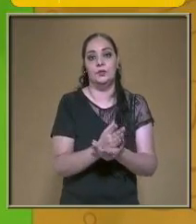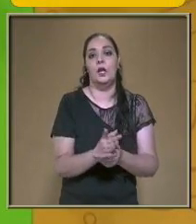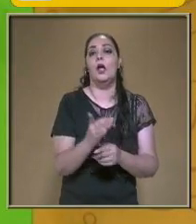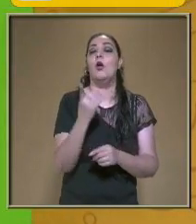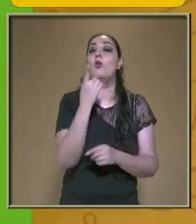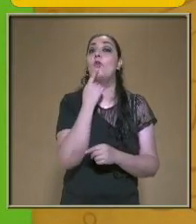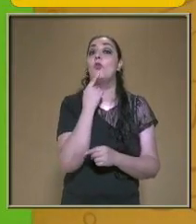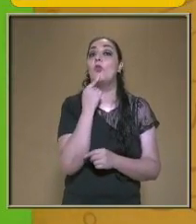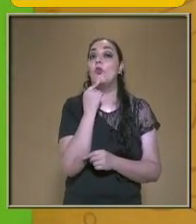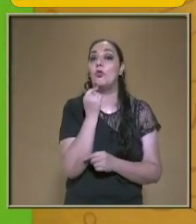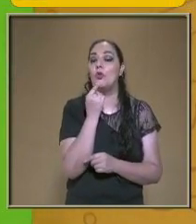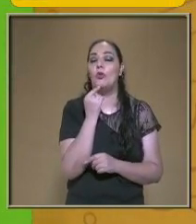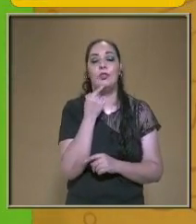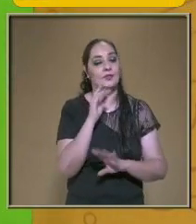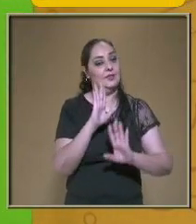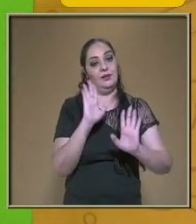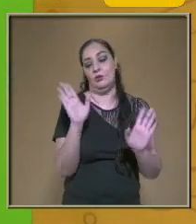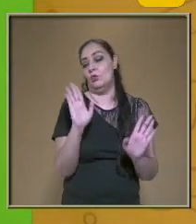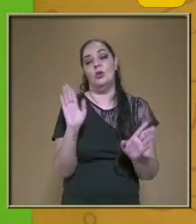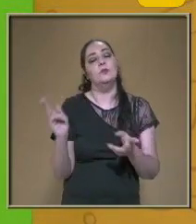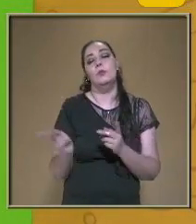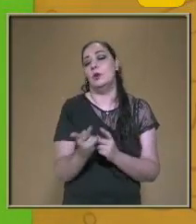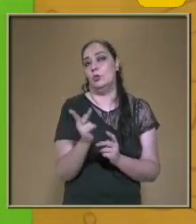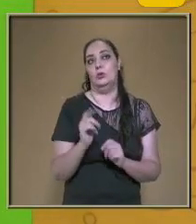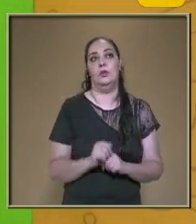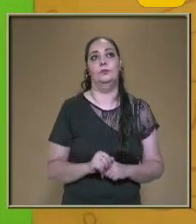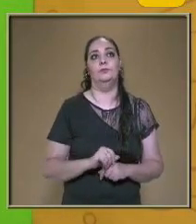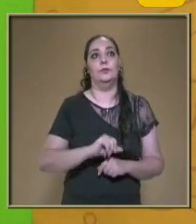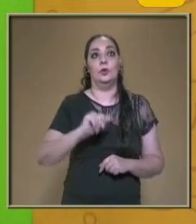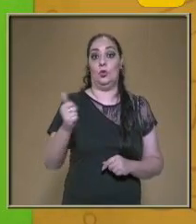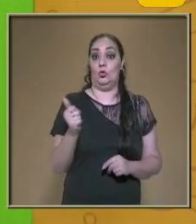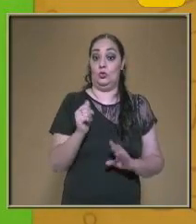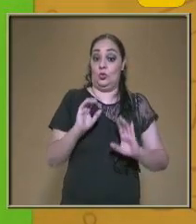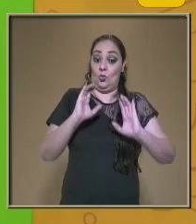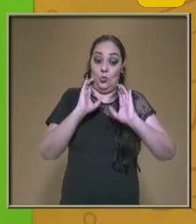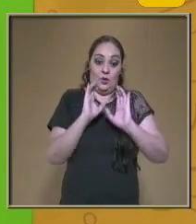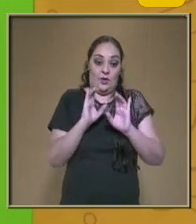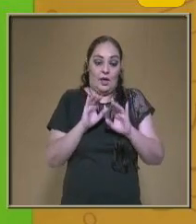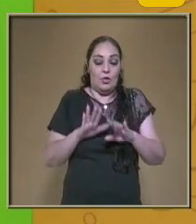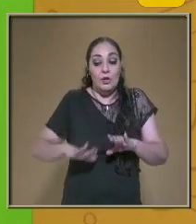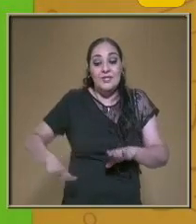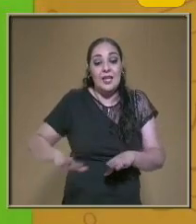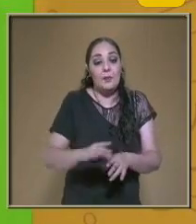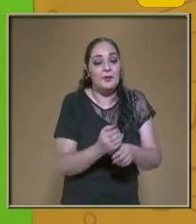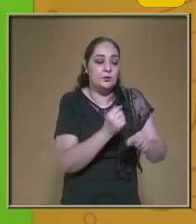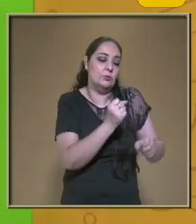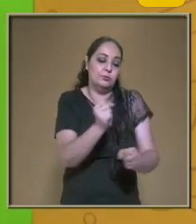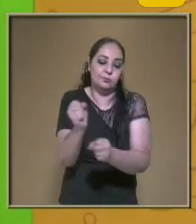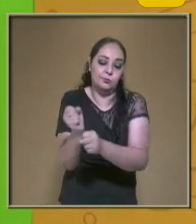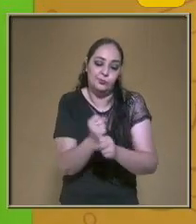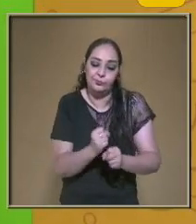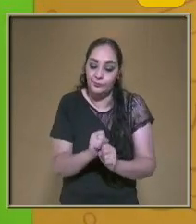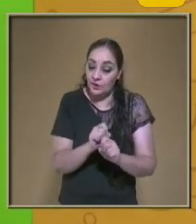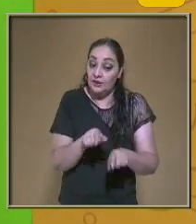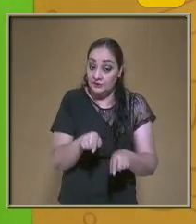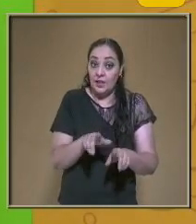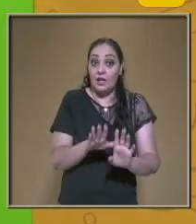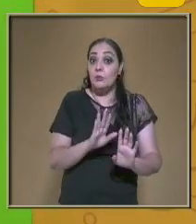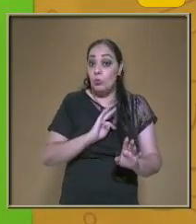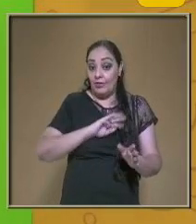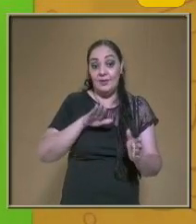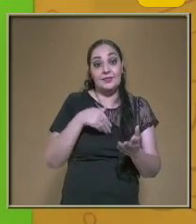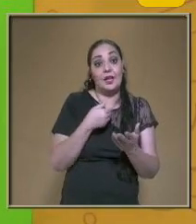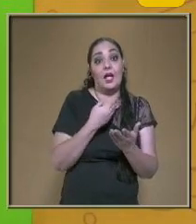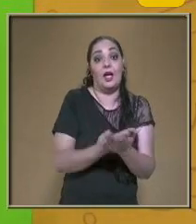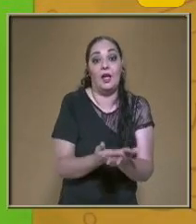no optional. Then, caution, wet floor, okay? It's like an alarm, wet floor, el piso